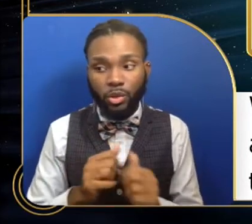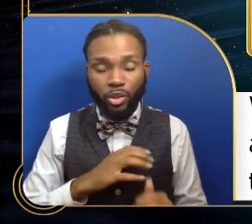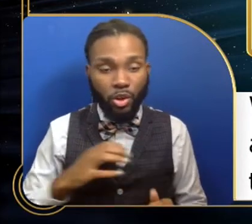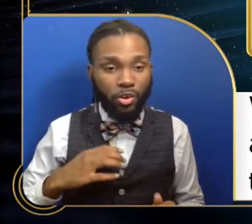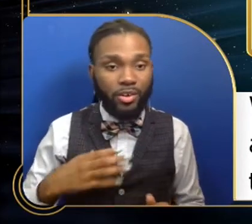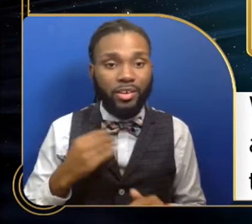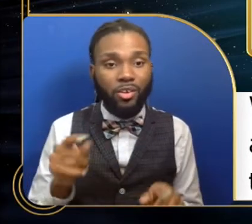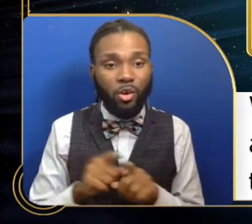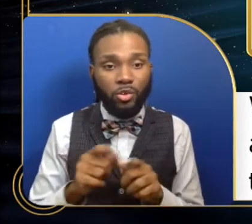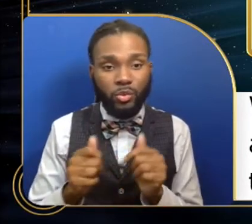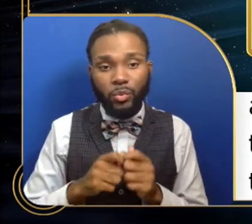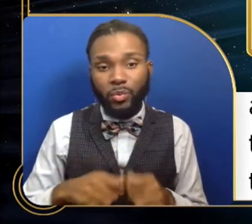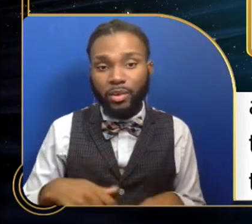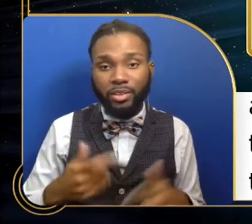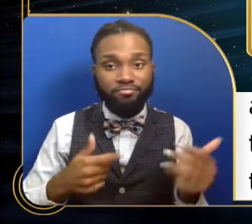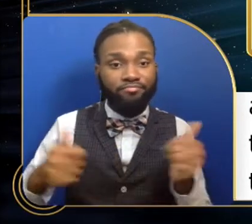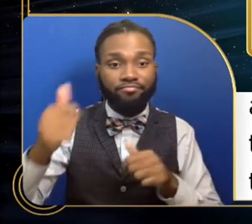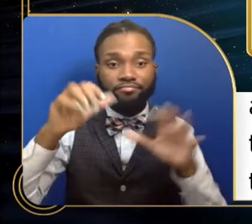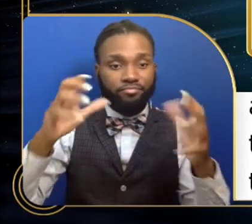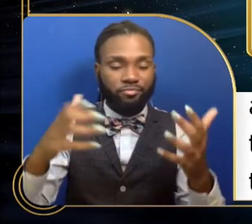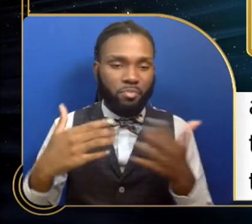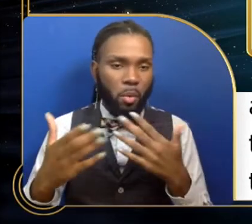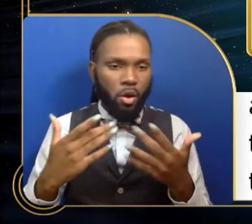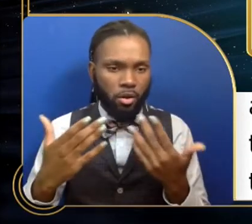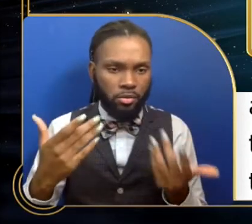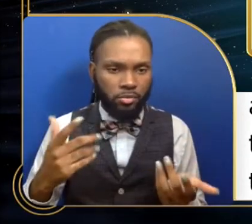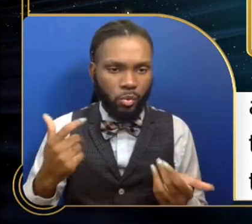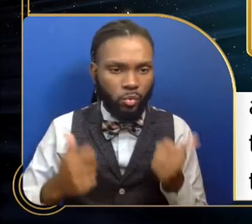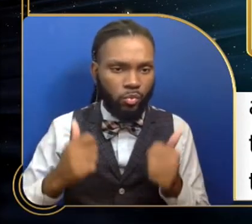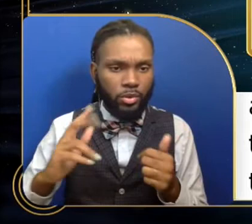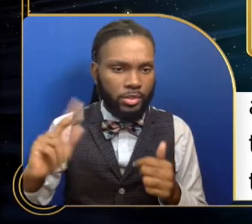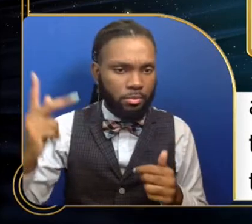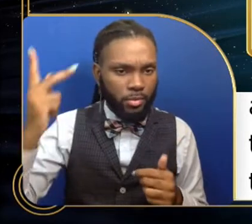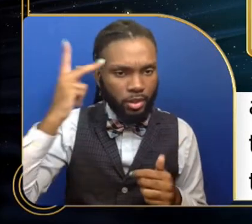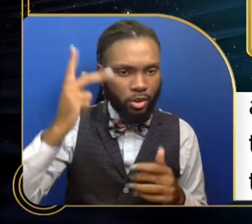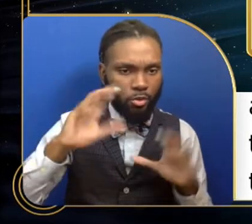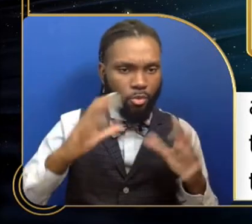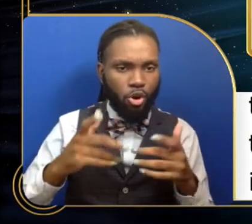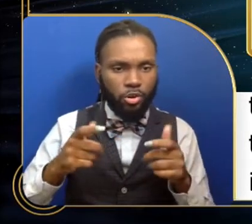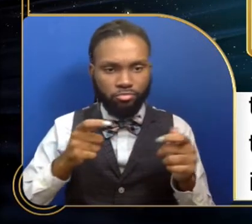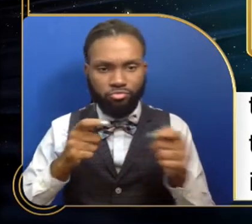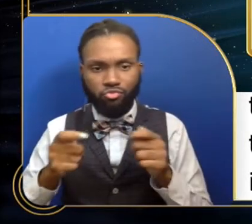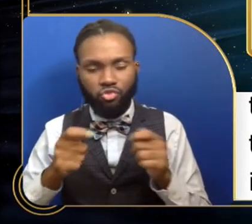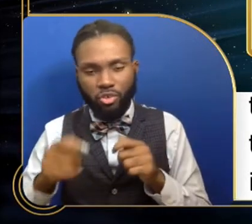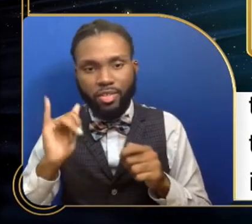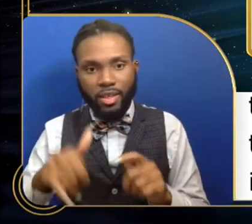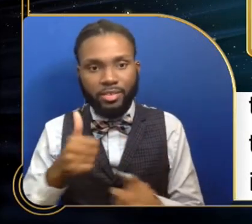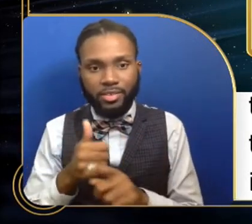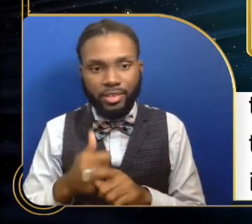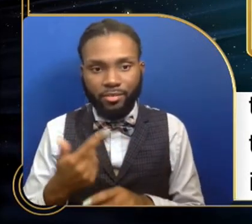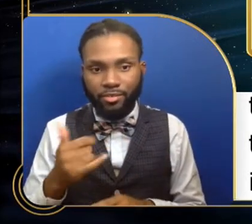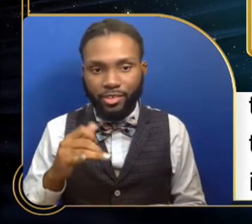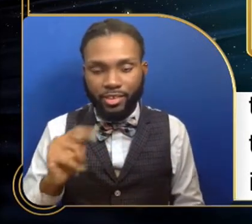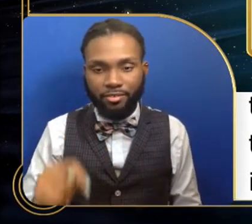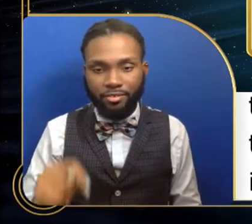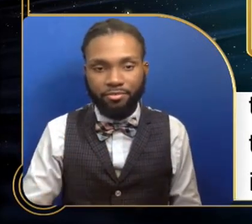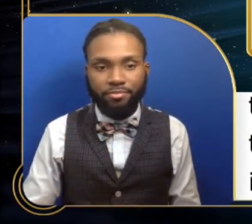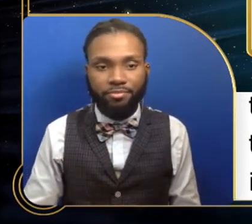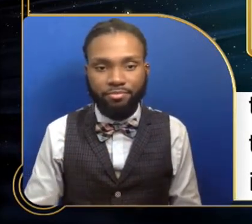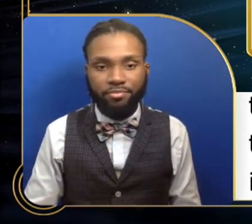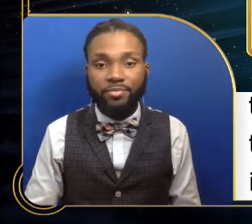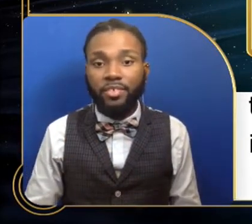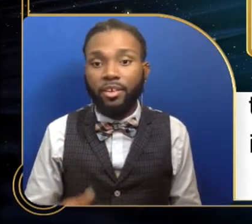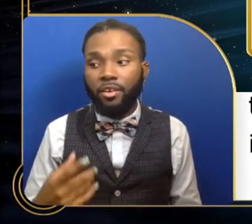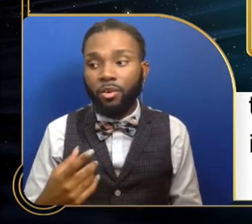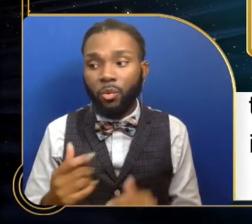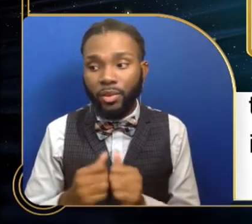administration, regardless of the political party in power. That is a gift. Among the many people